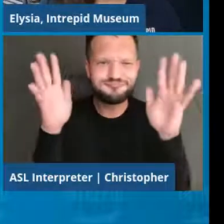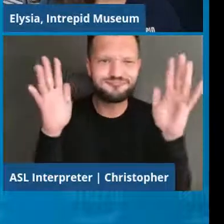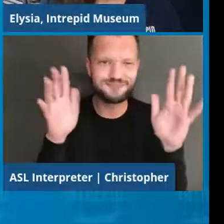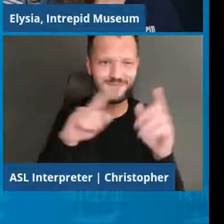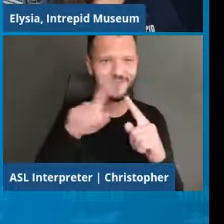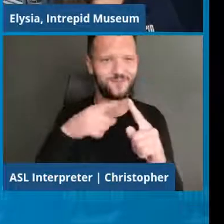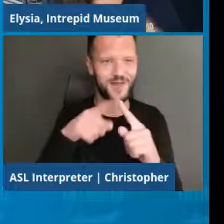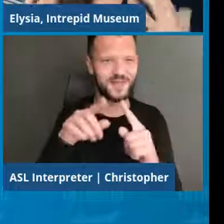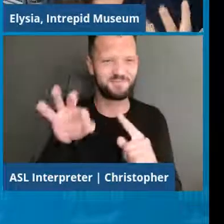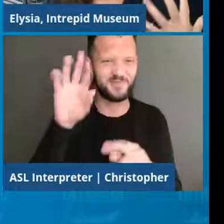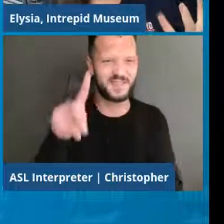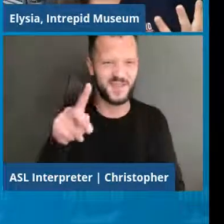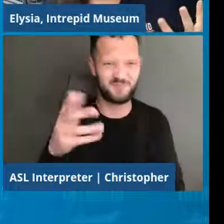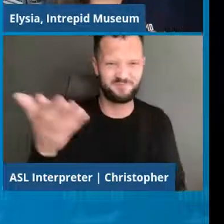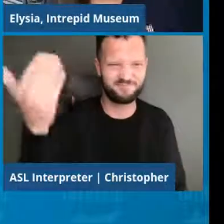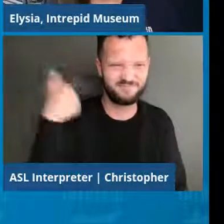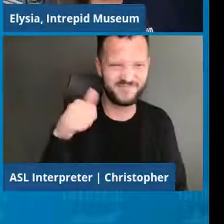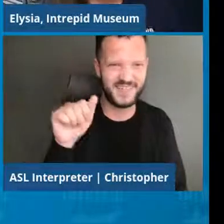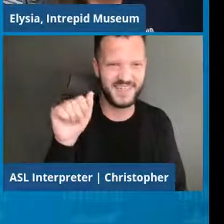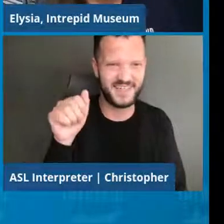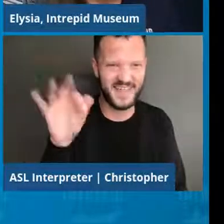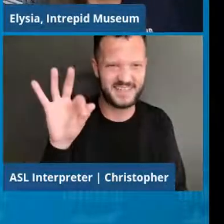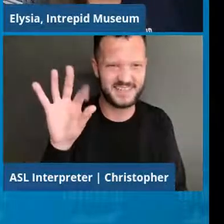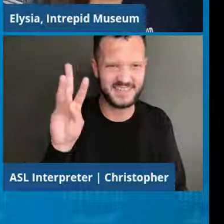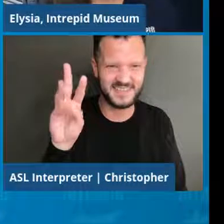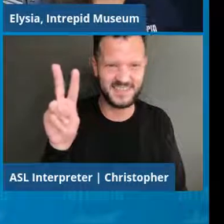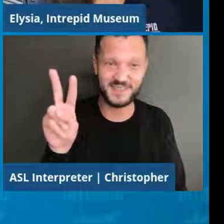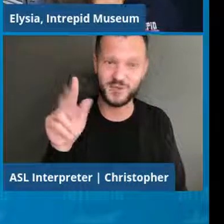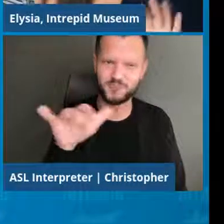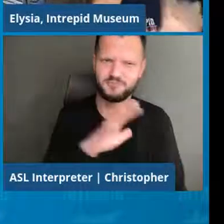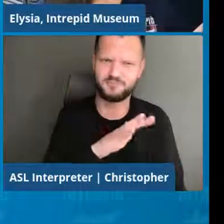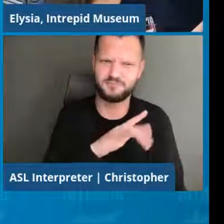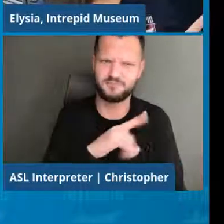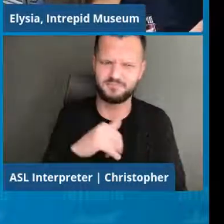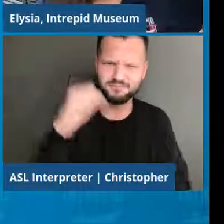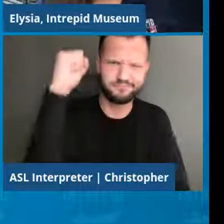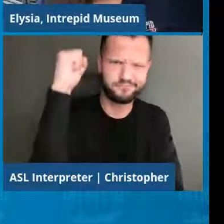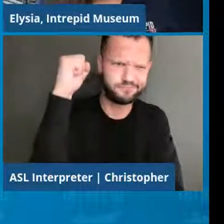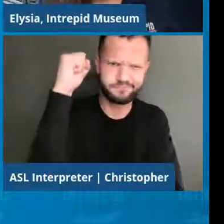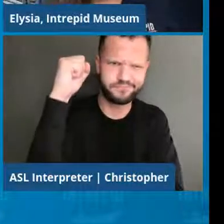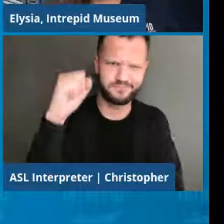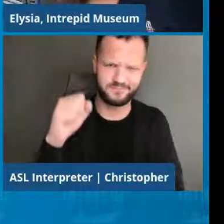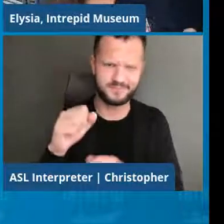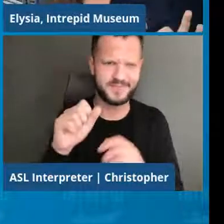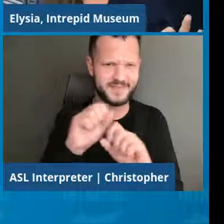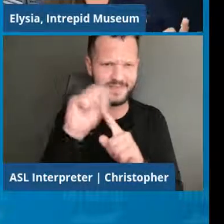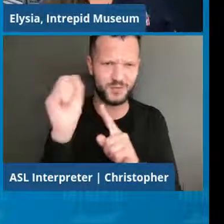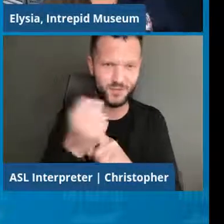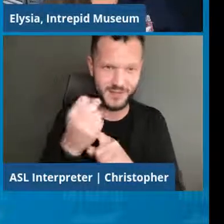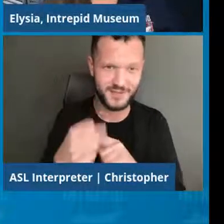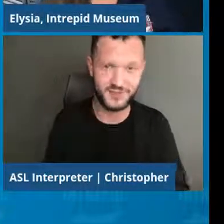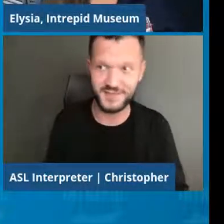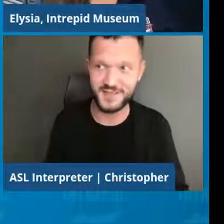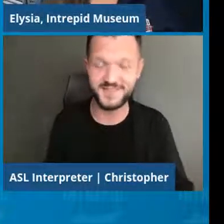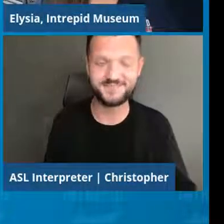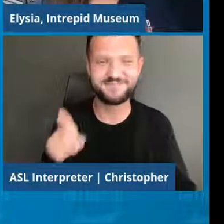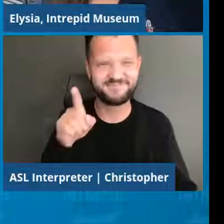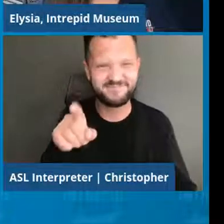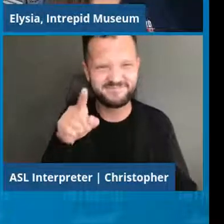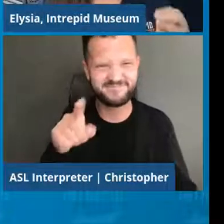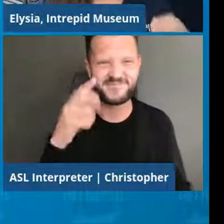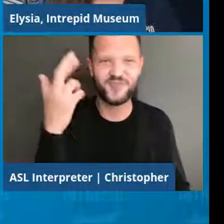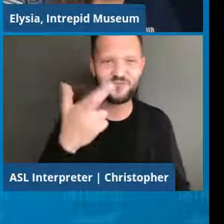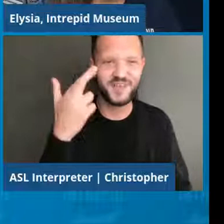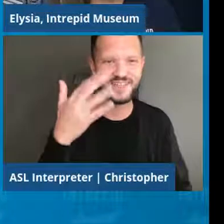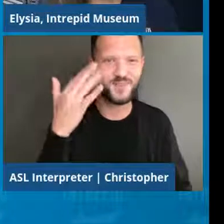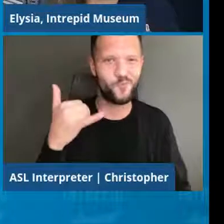1962. So it was a very, very momentous occasion. So, ladies and gentlemen, this is the reason why we